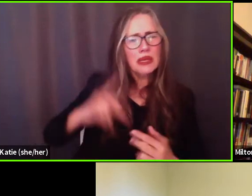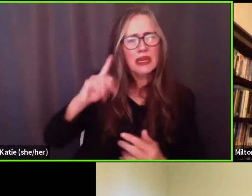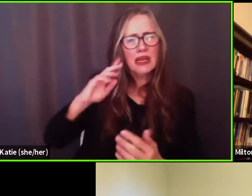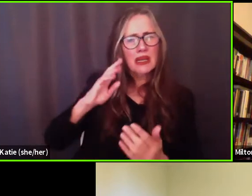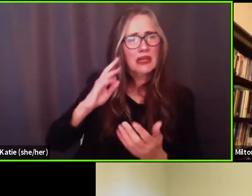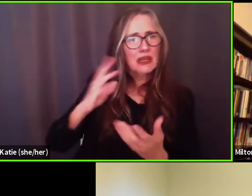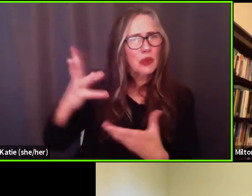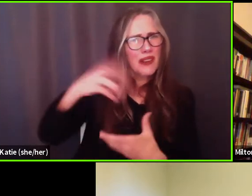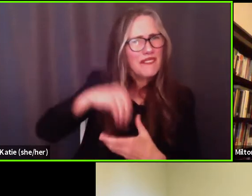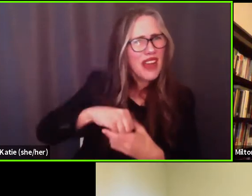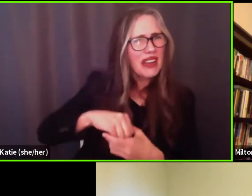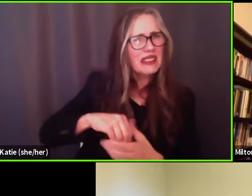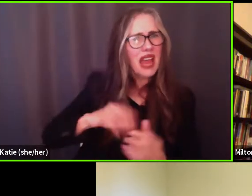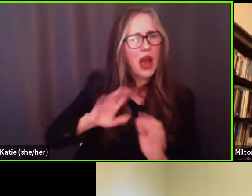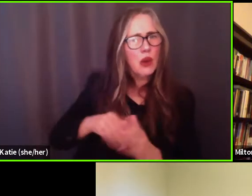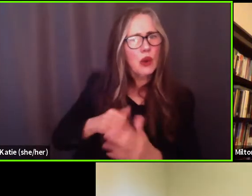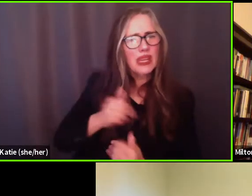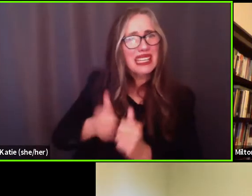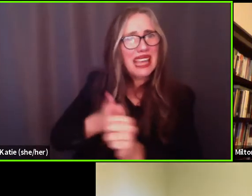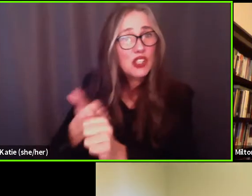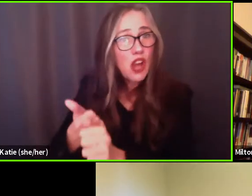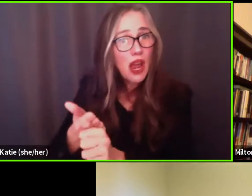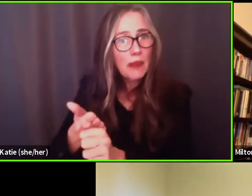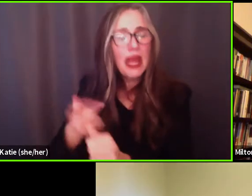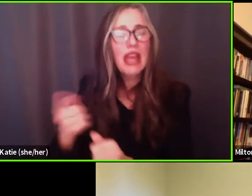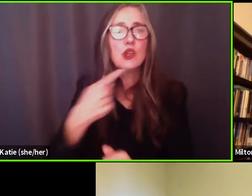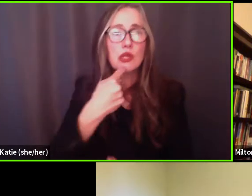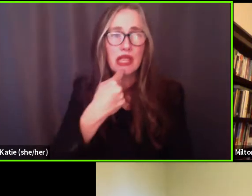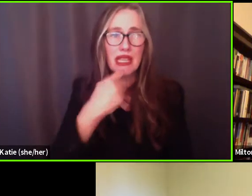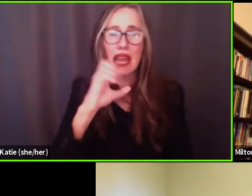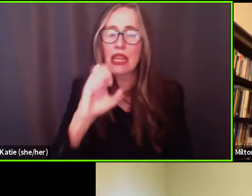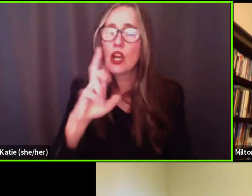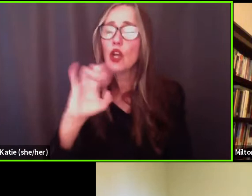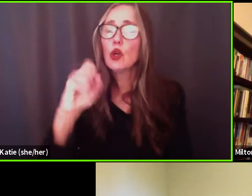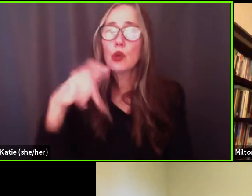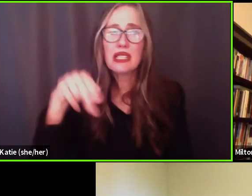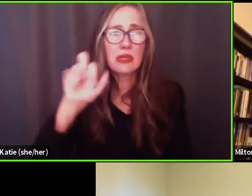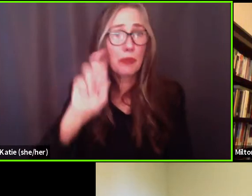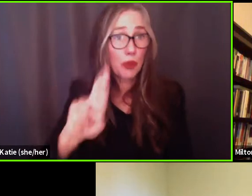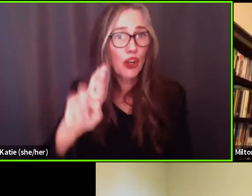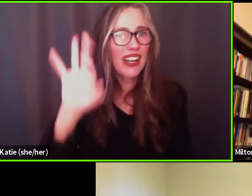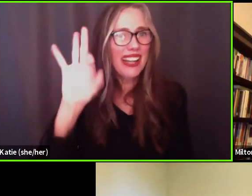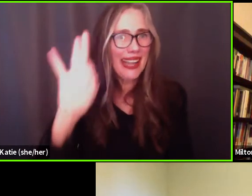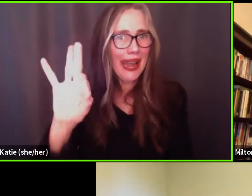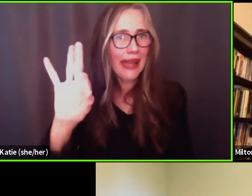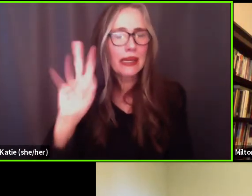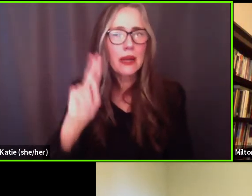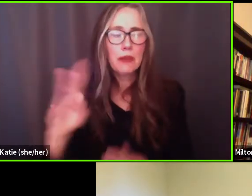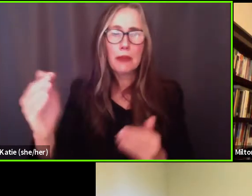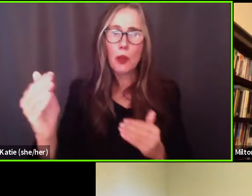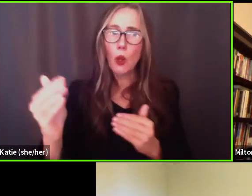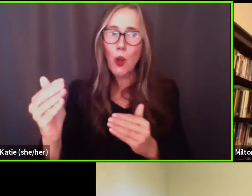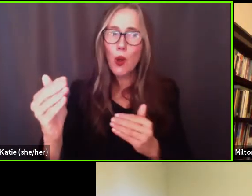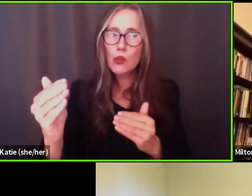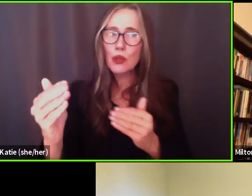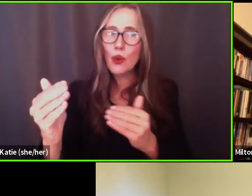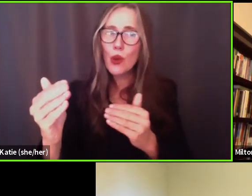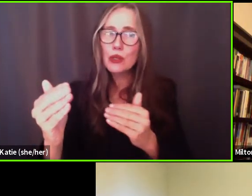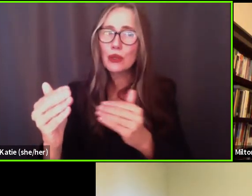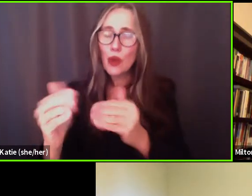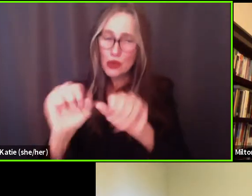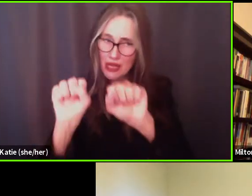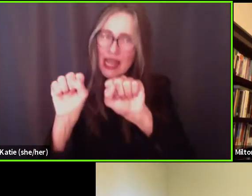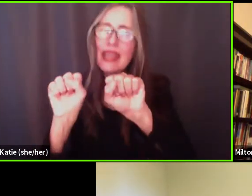described poly polygenic risk force and as you described crispr cast 9 where people are moving closer and closer to the ability to be